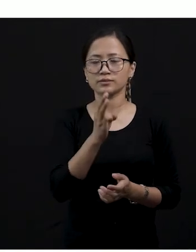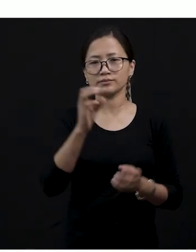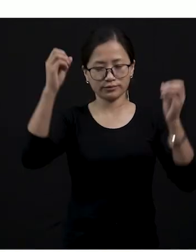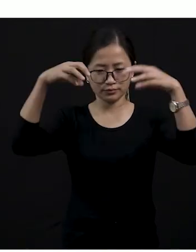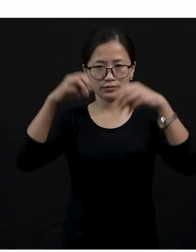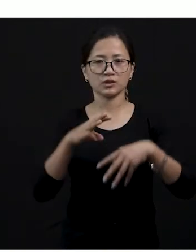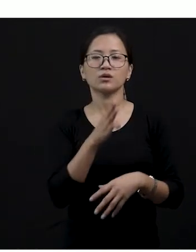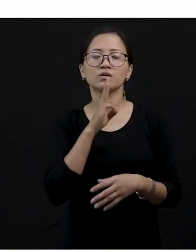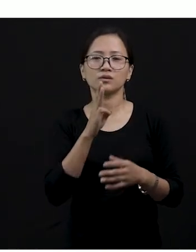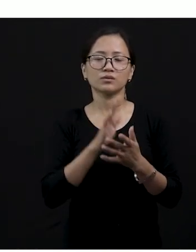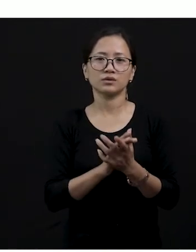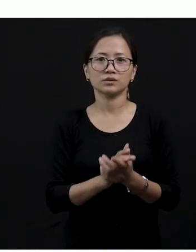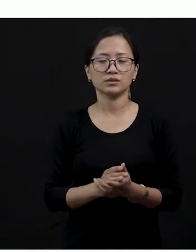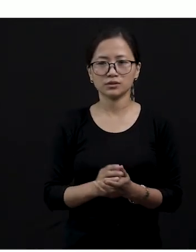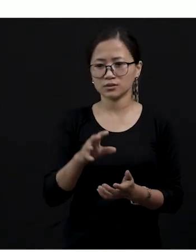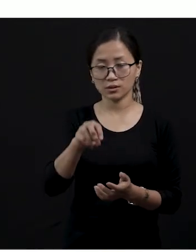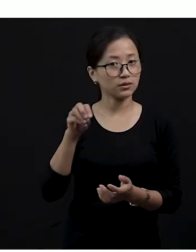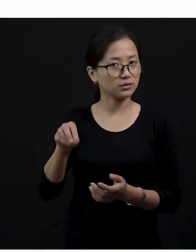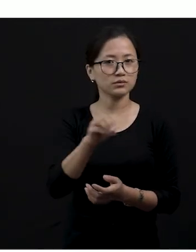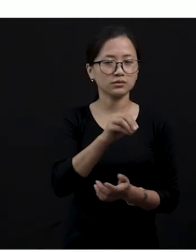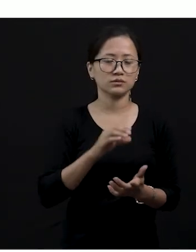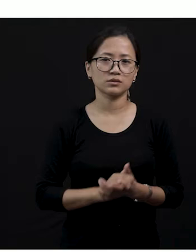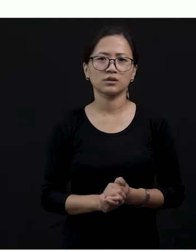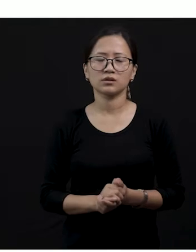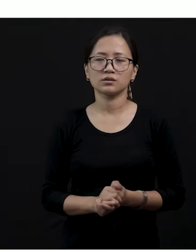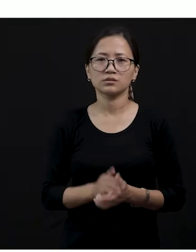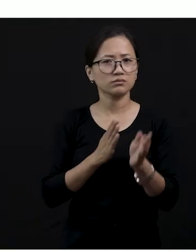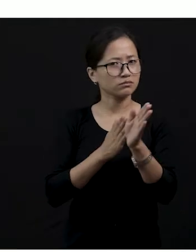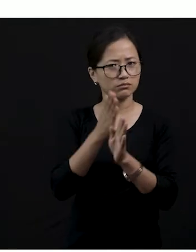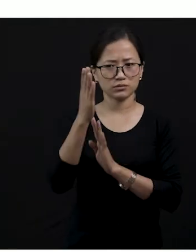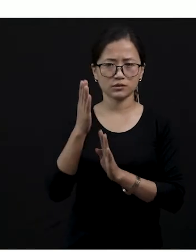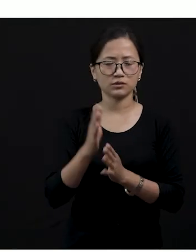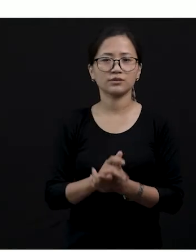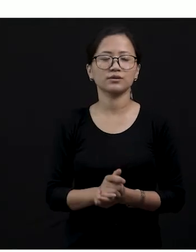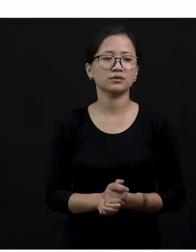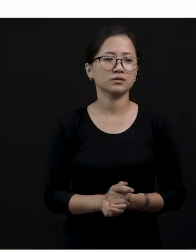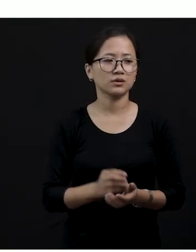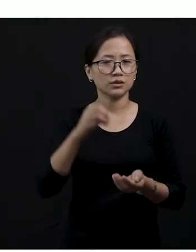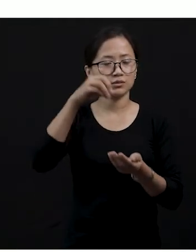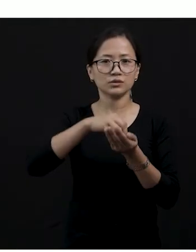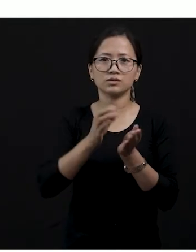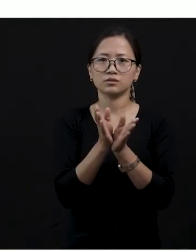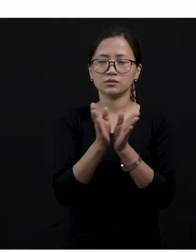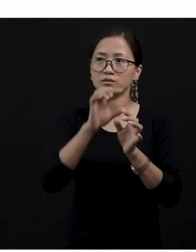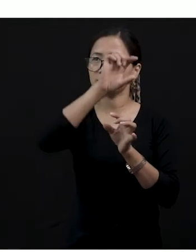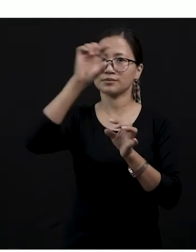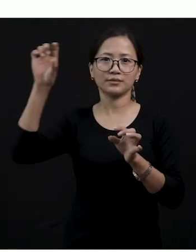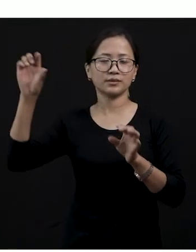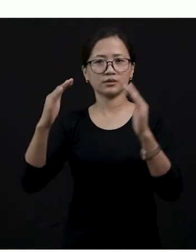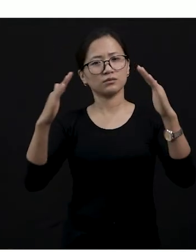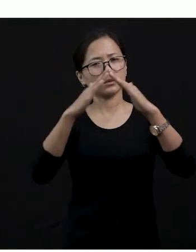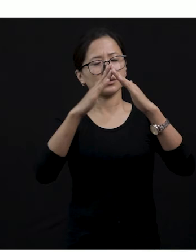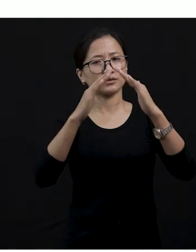harvesting. Okay, so you can either harvest the rainwater directly, all this, you put this in the roofs, right?